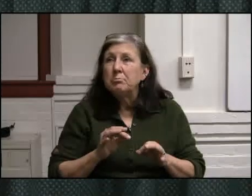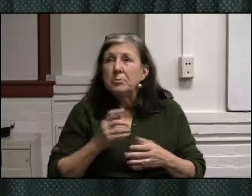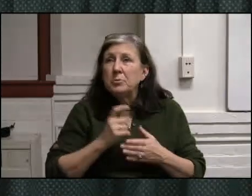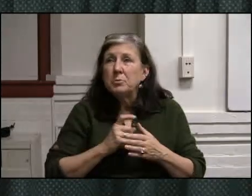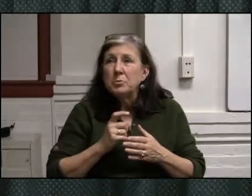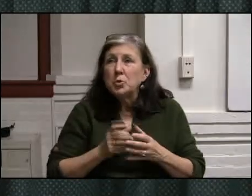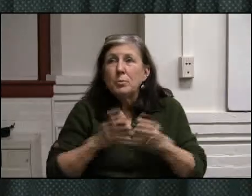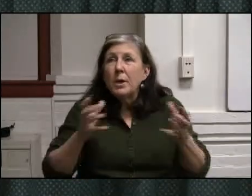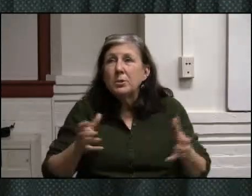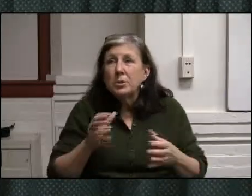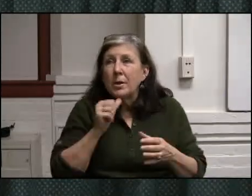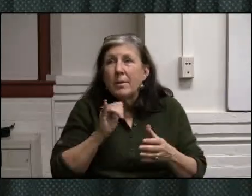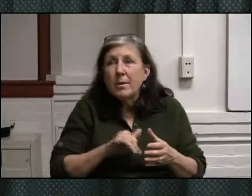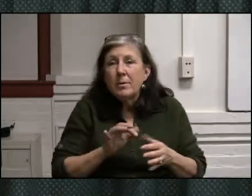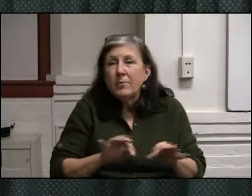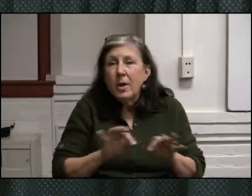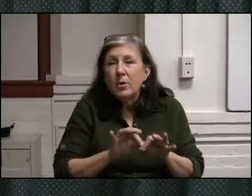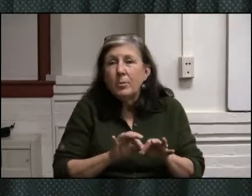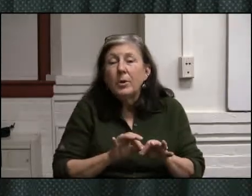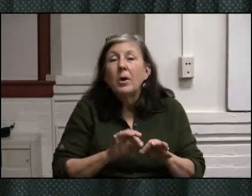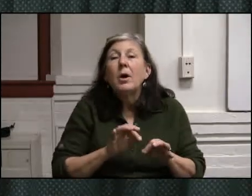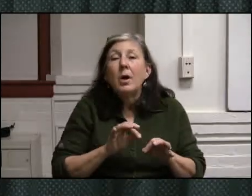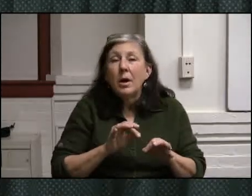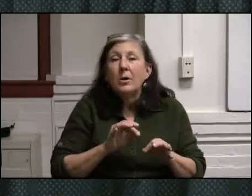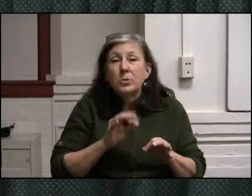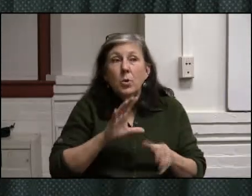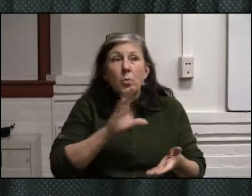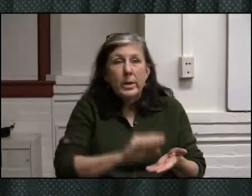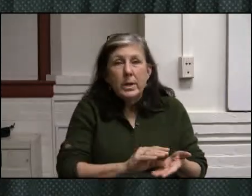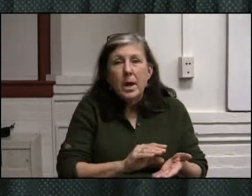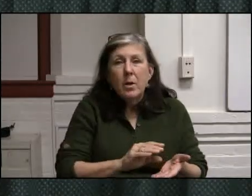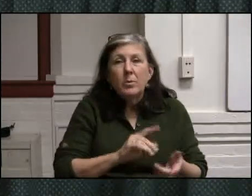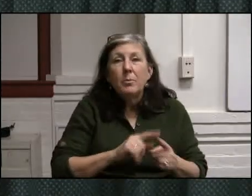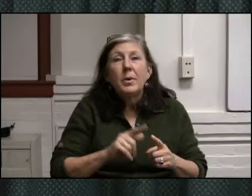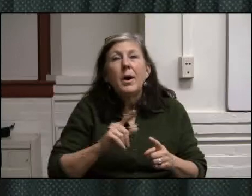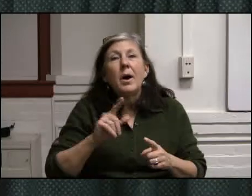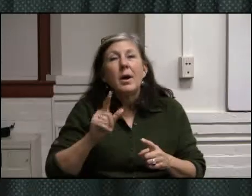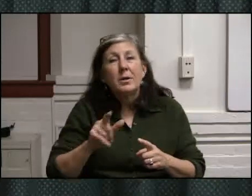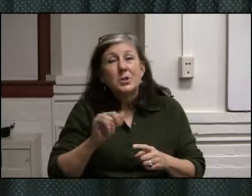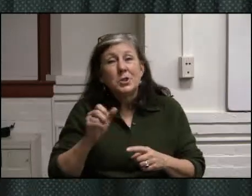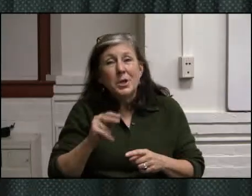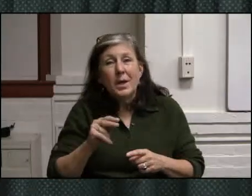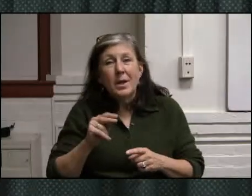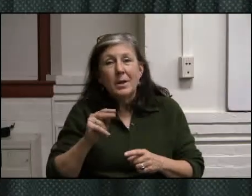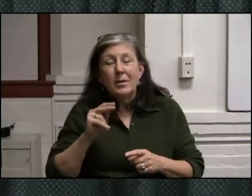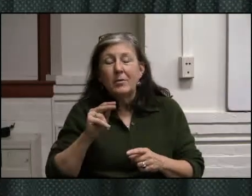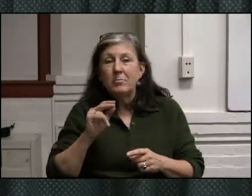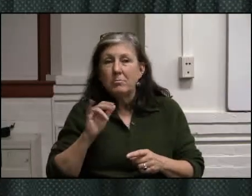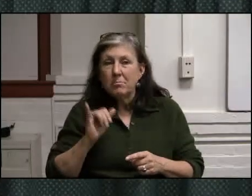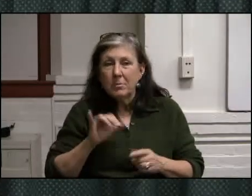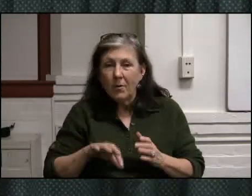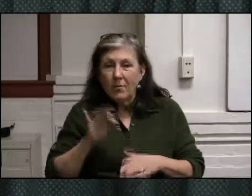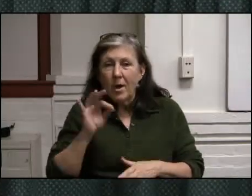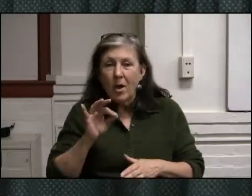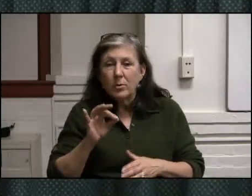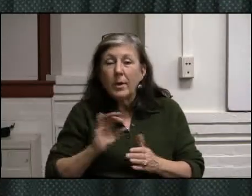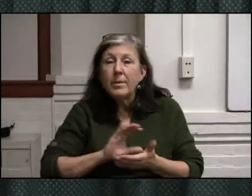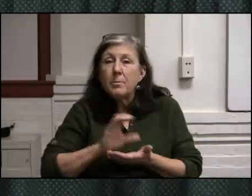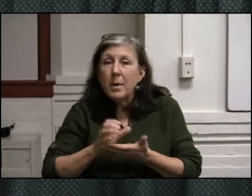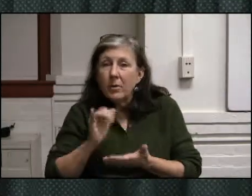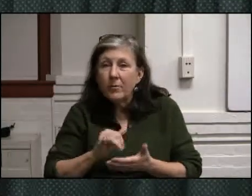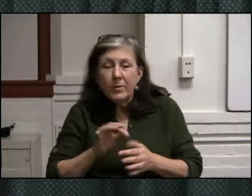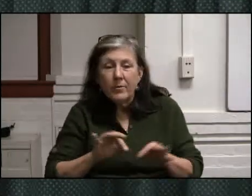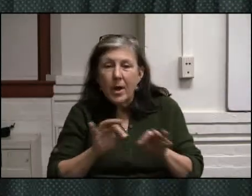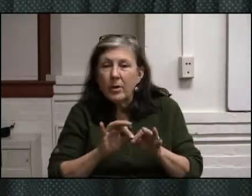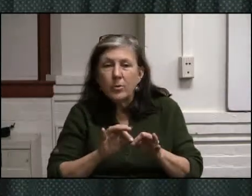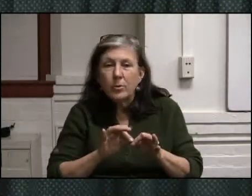But Jen discovered that the amount of whatever that value is, whether it had